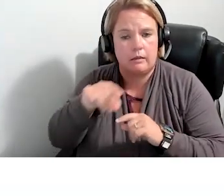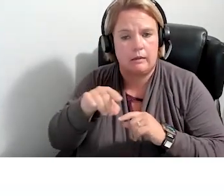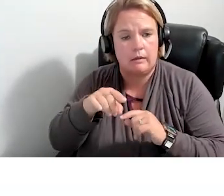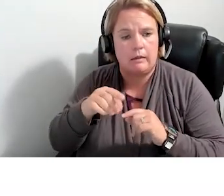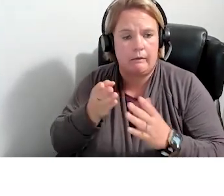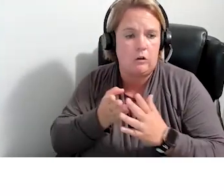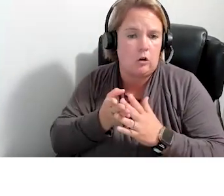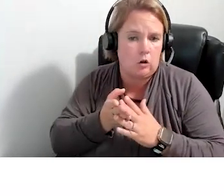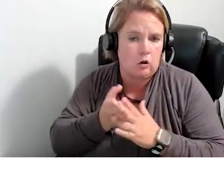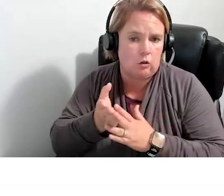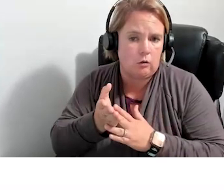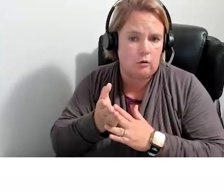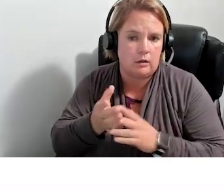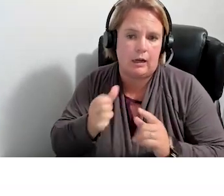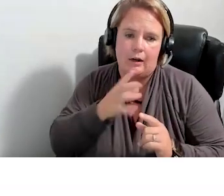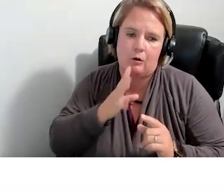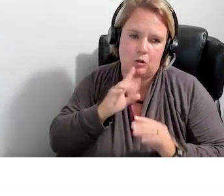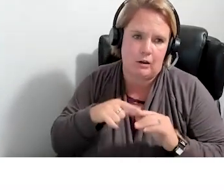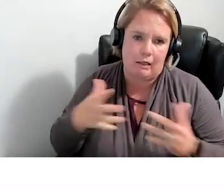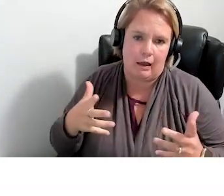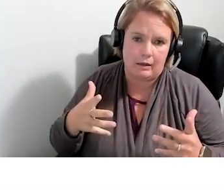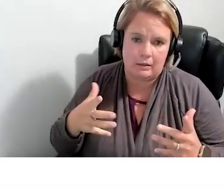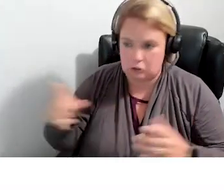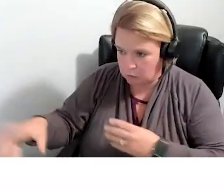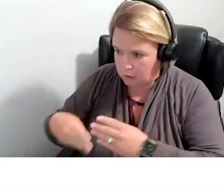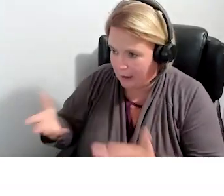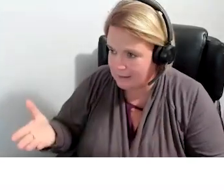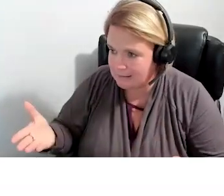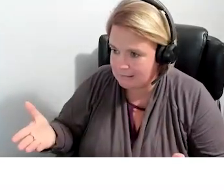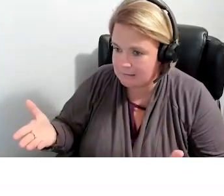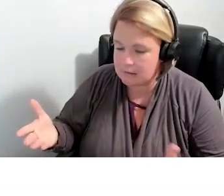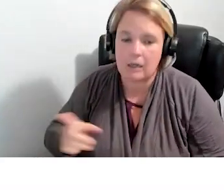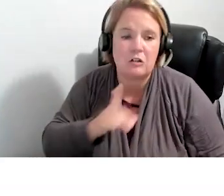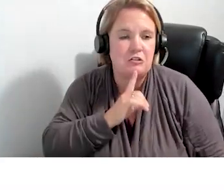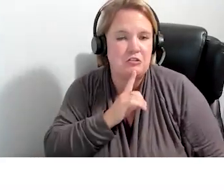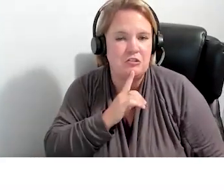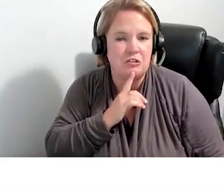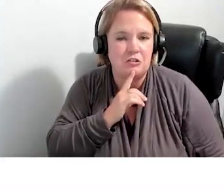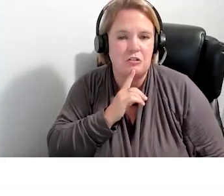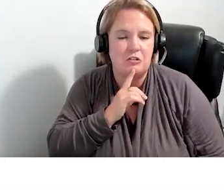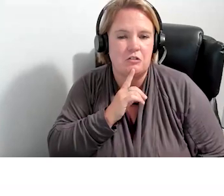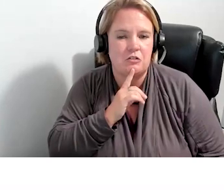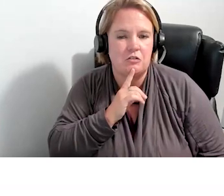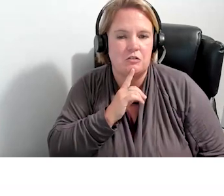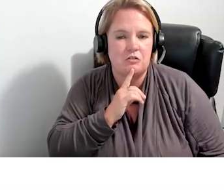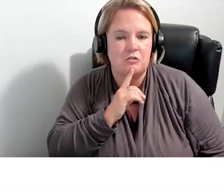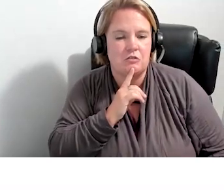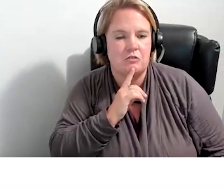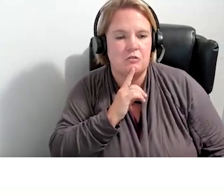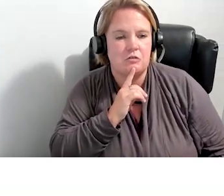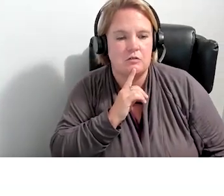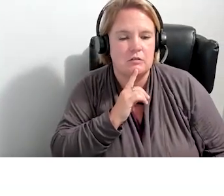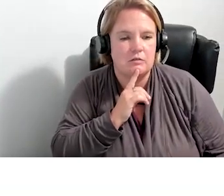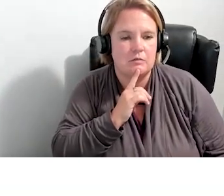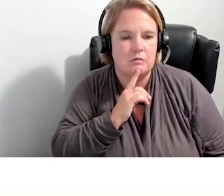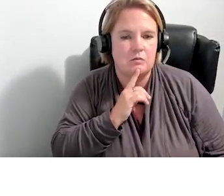through our, I know I'm talking a lot. Rick, is there anything you want to interject here? Sure. Well, you know, like as far as like, you can